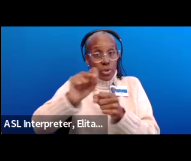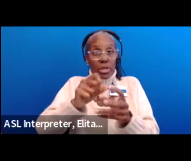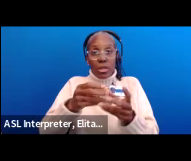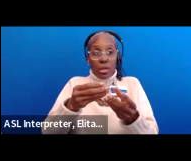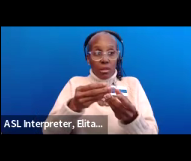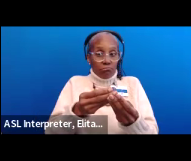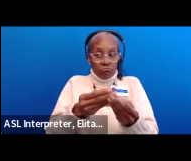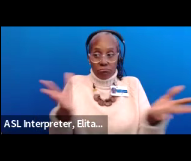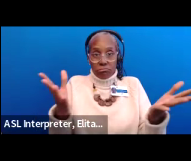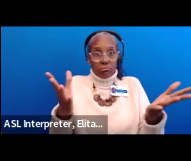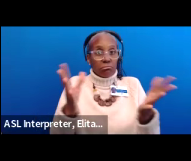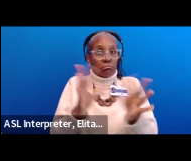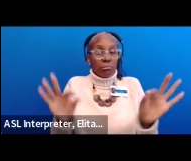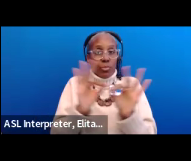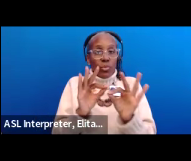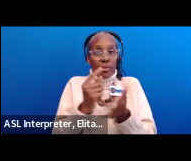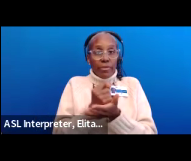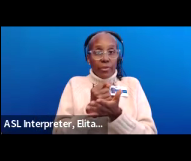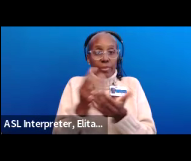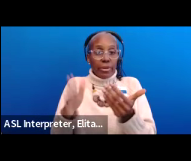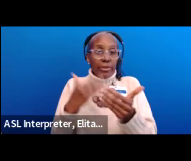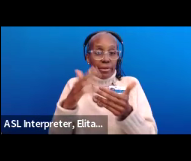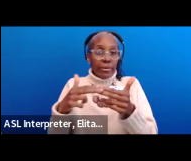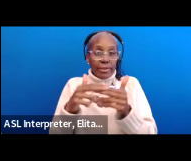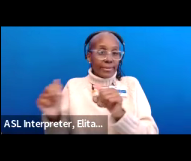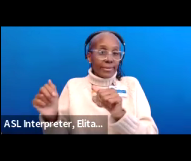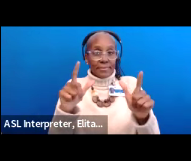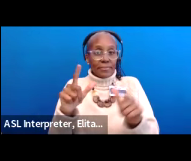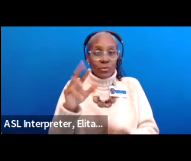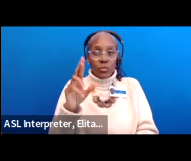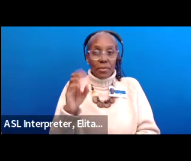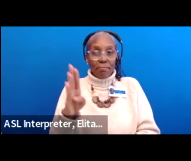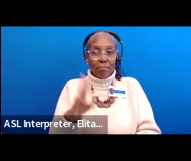delivering important therapy. Next slide, Rob.